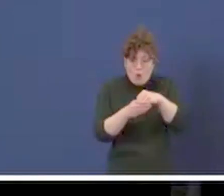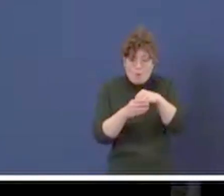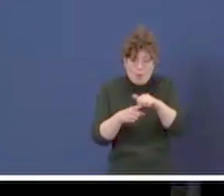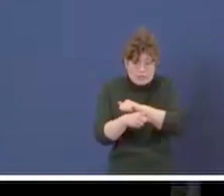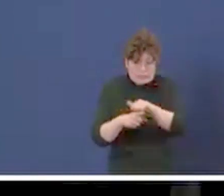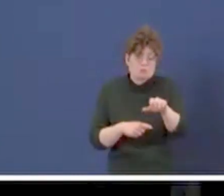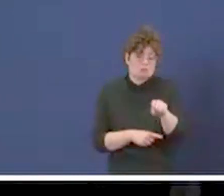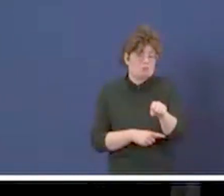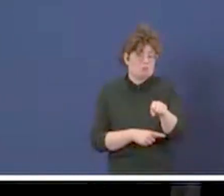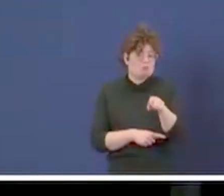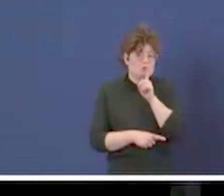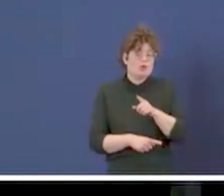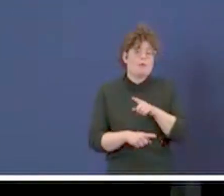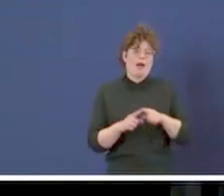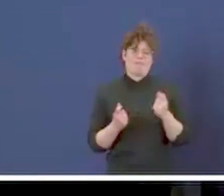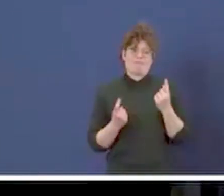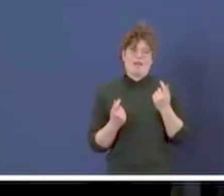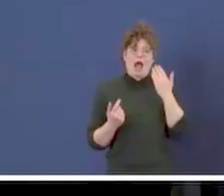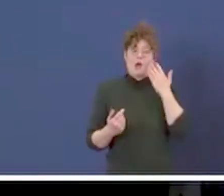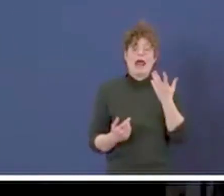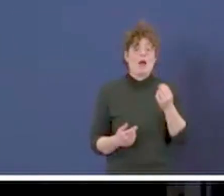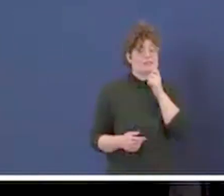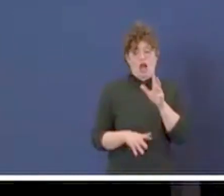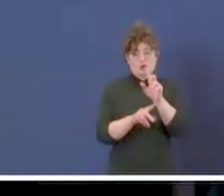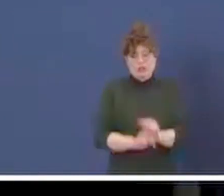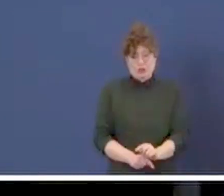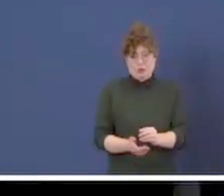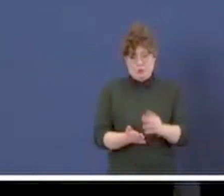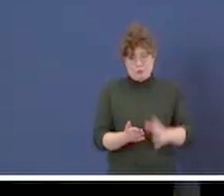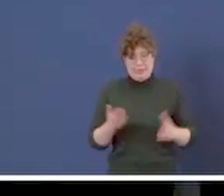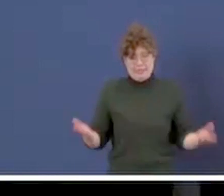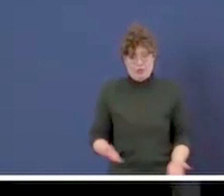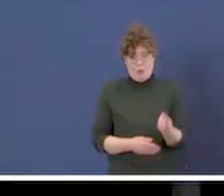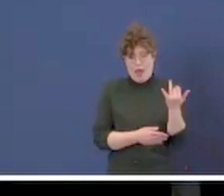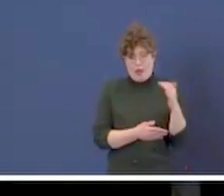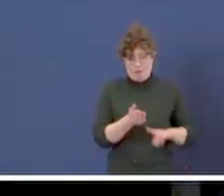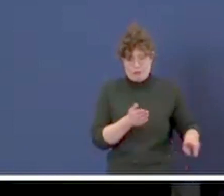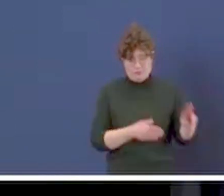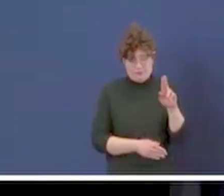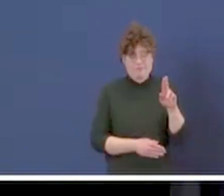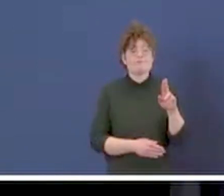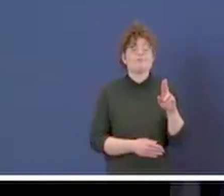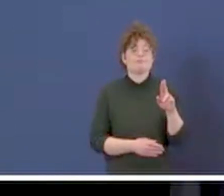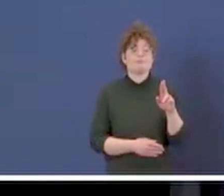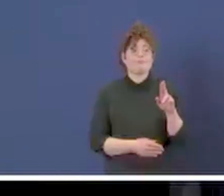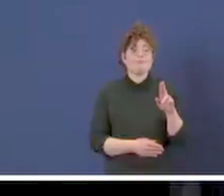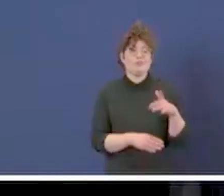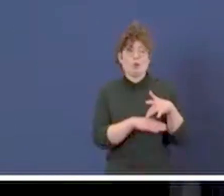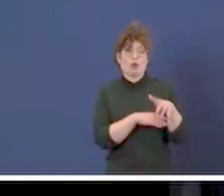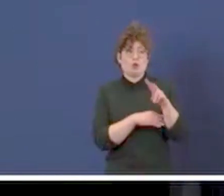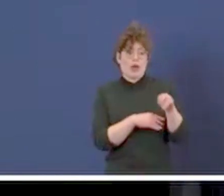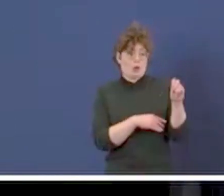practices, but I know, and I was a non-traditional student here at OU in the